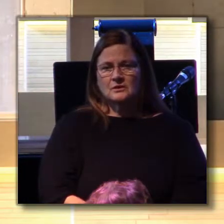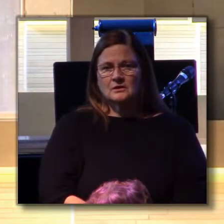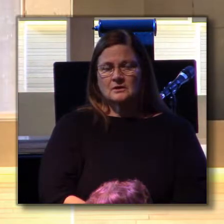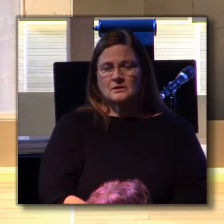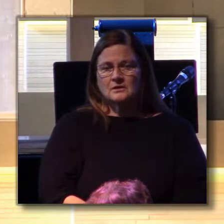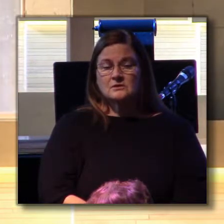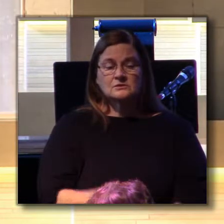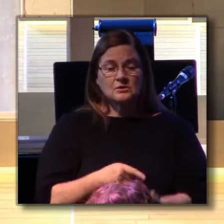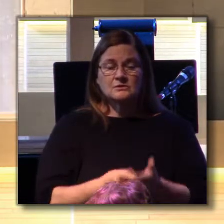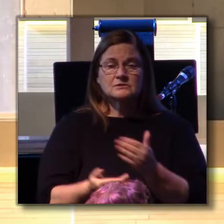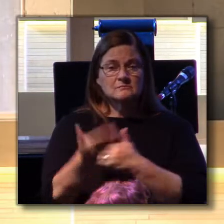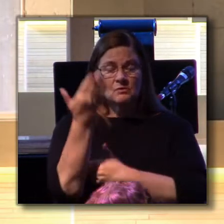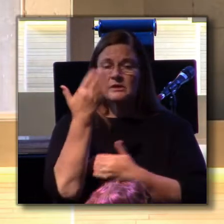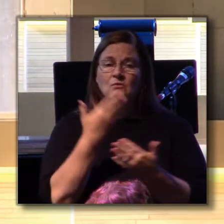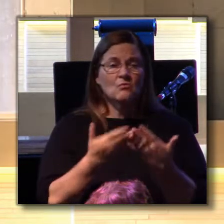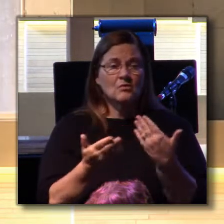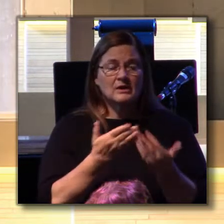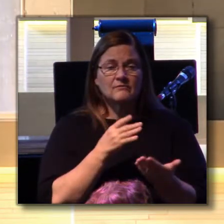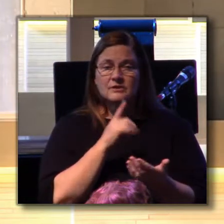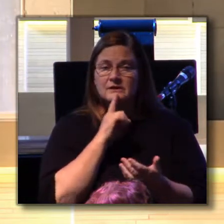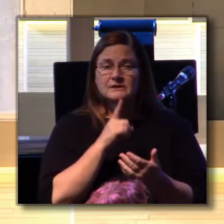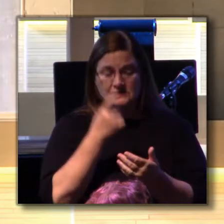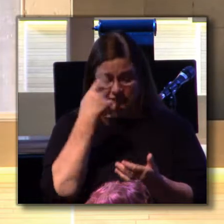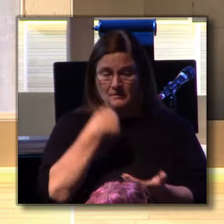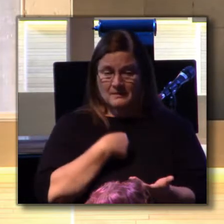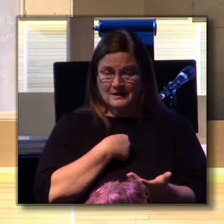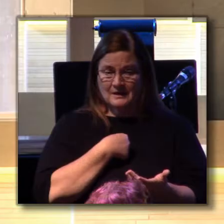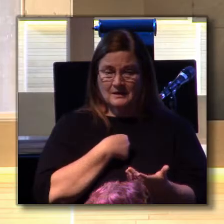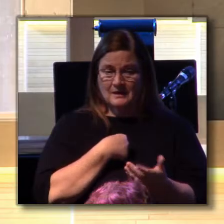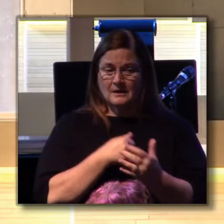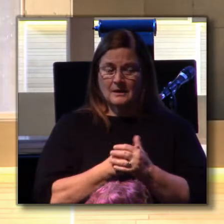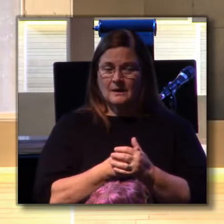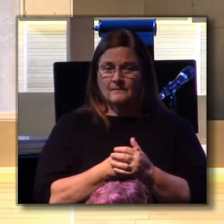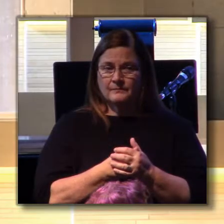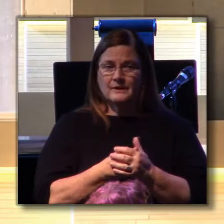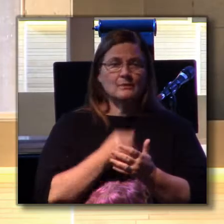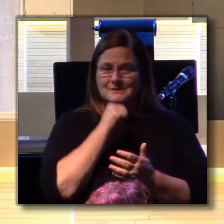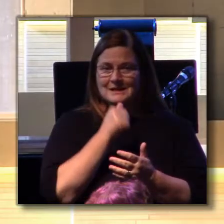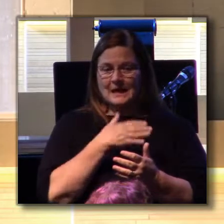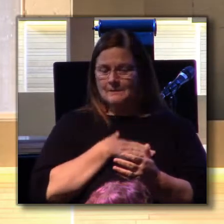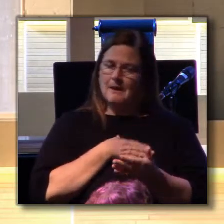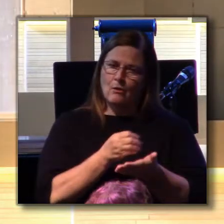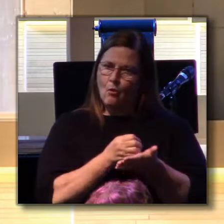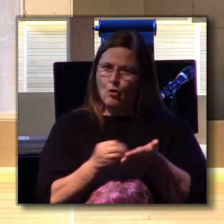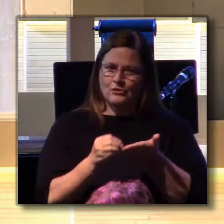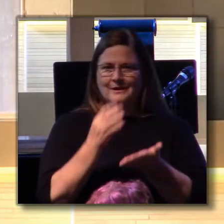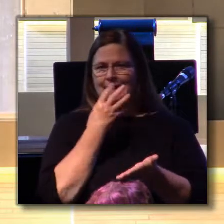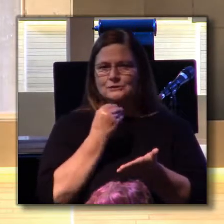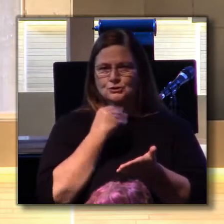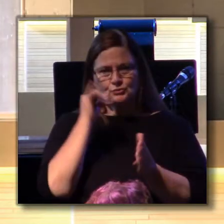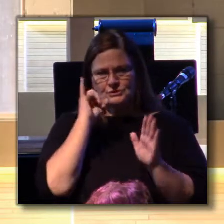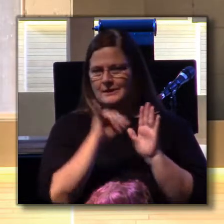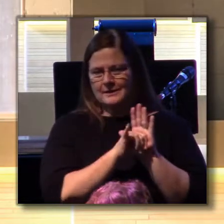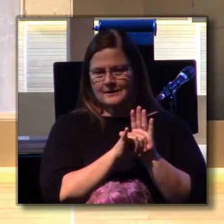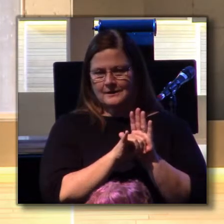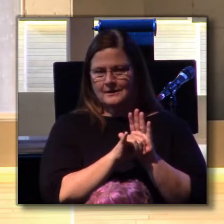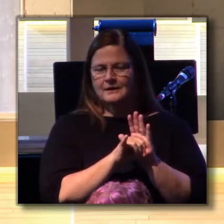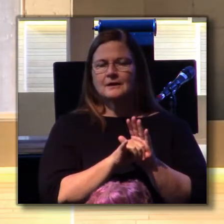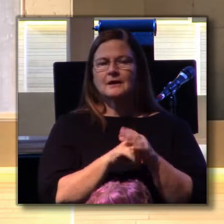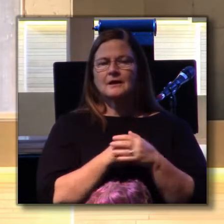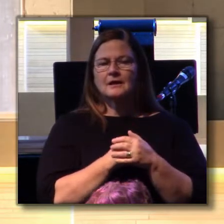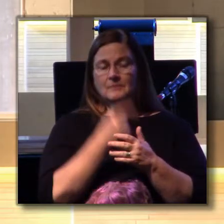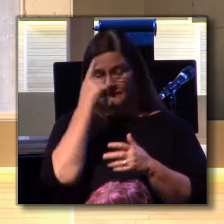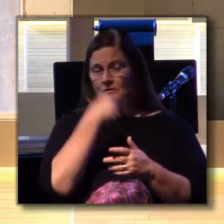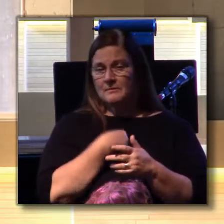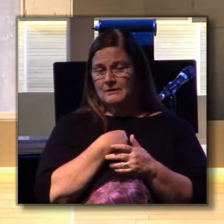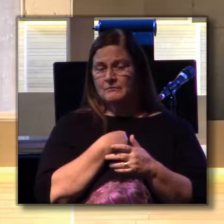me, when I was coming to faith, it was not my Orthodox Jewish identity because I wasn't raised Orthodox. But for me, it was